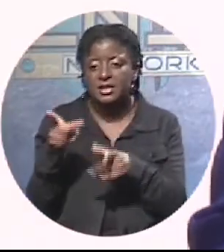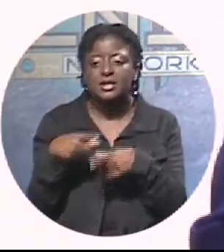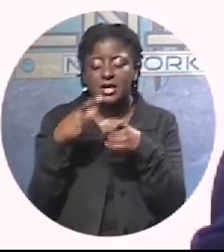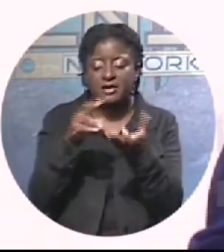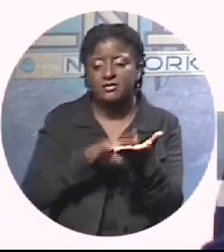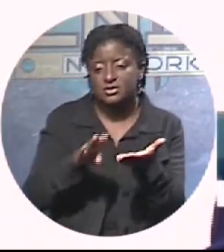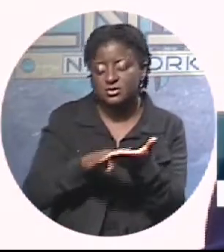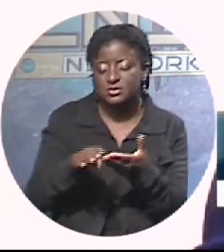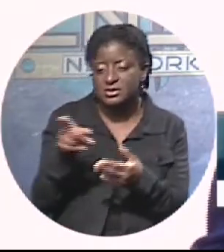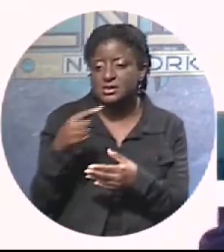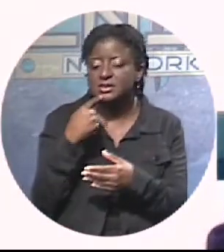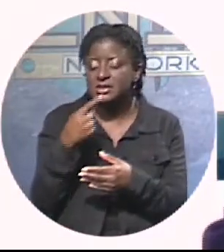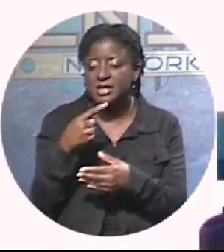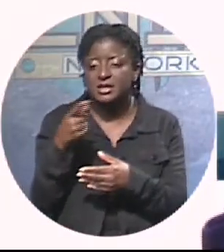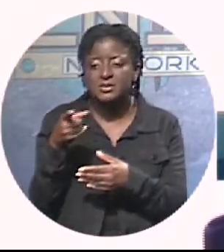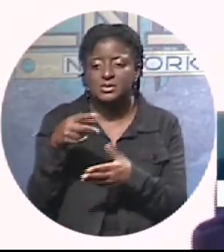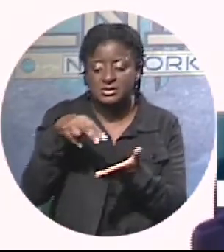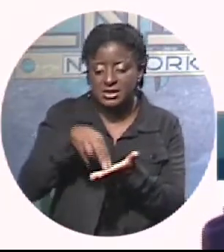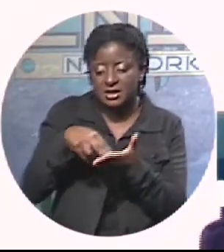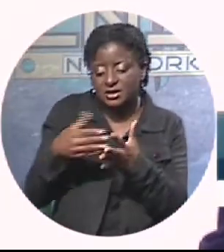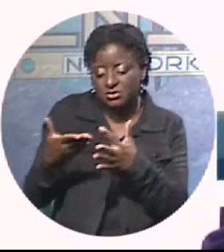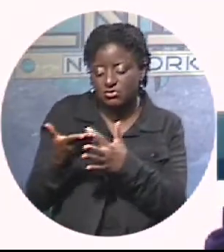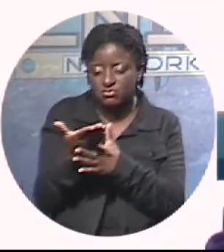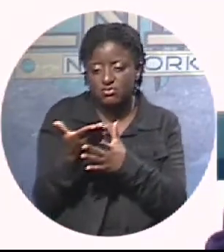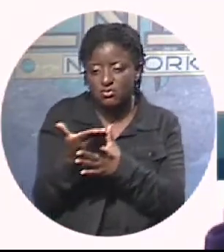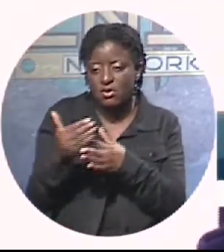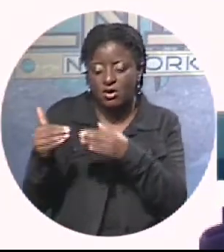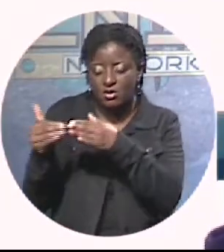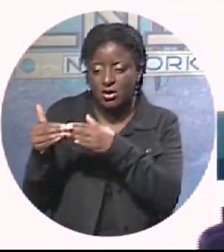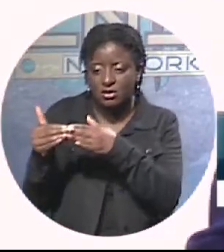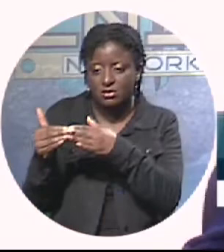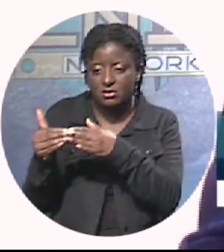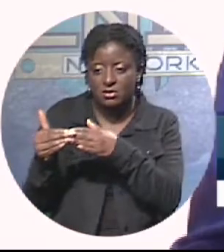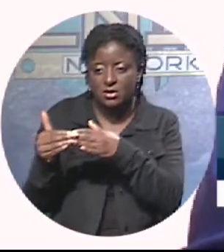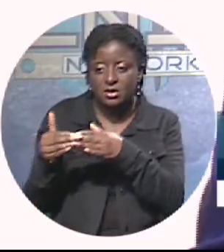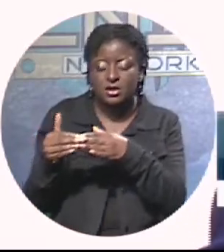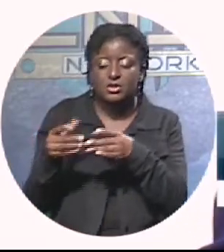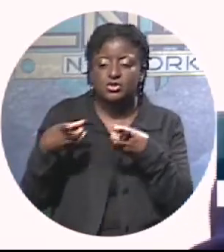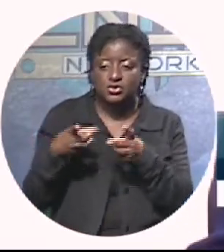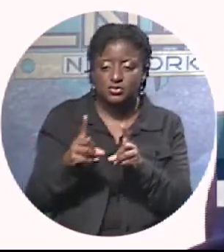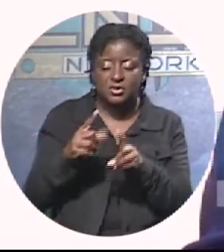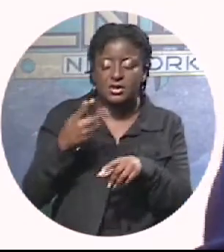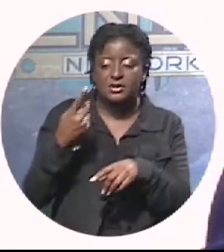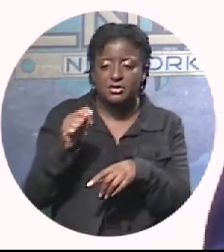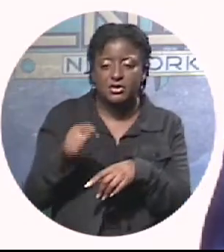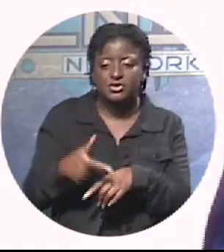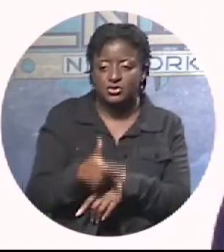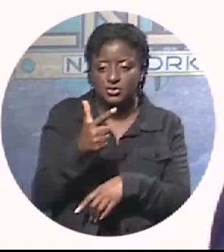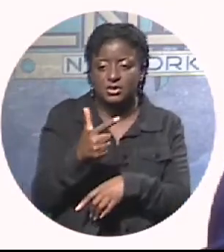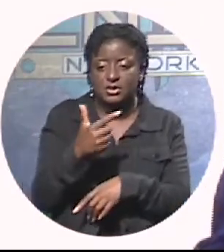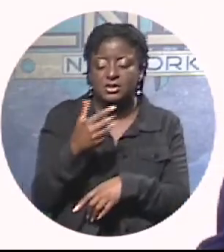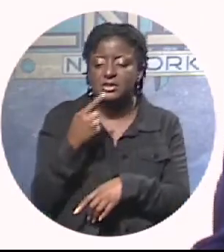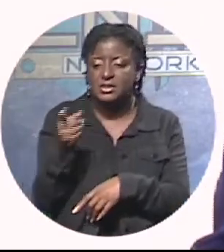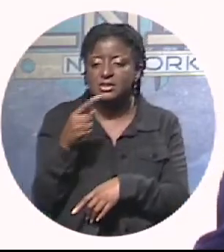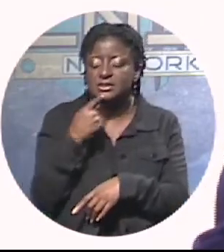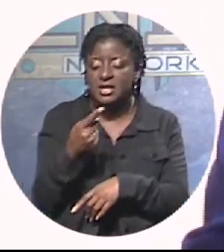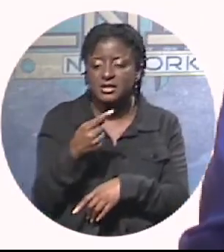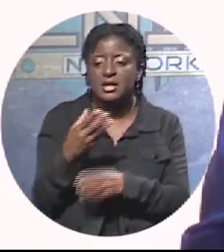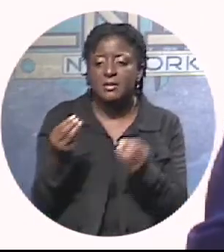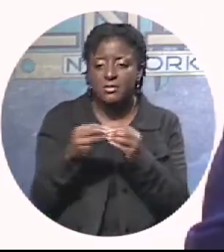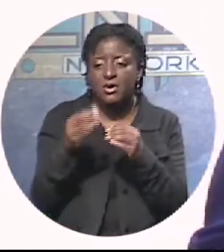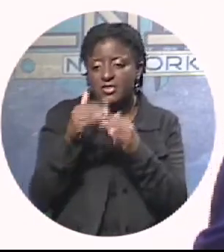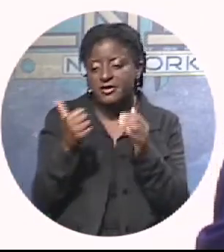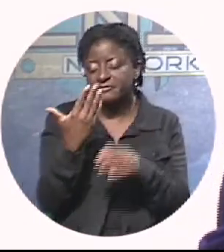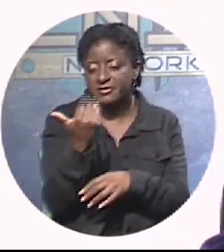that he was standing through a corner on Dorset Street at the time of the alleged incident, and he says there are more than 15 people who can back up his story.